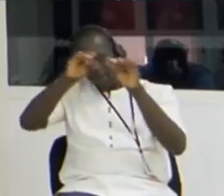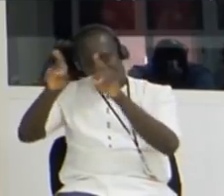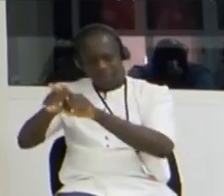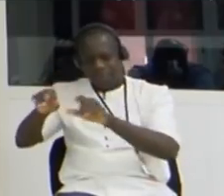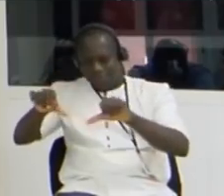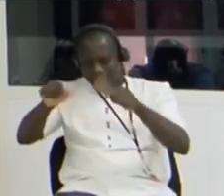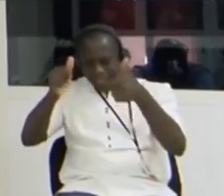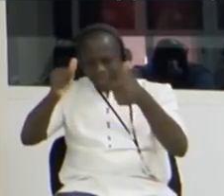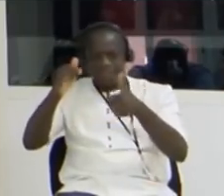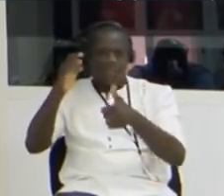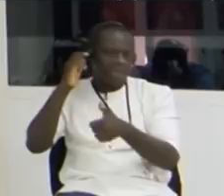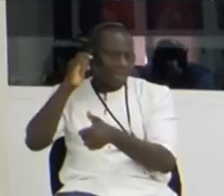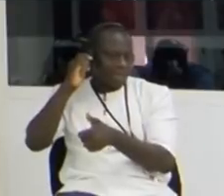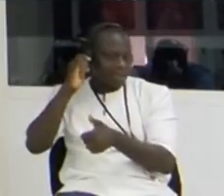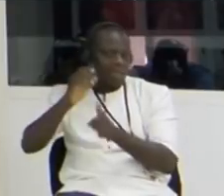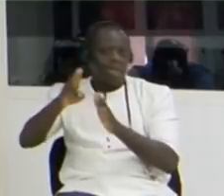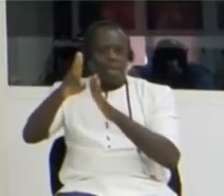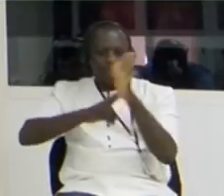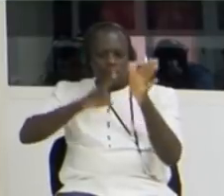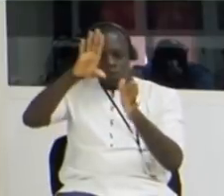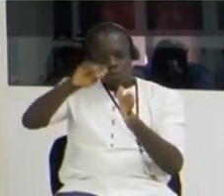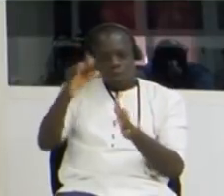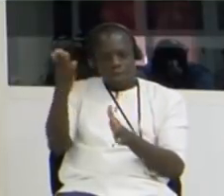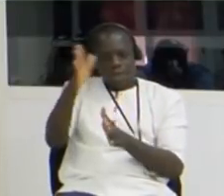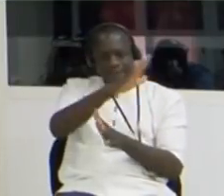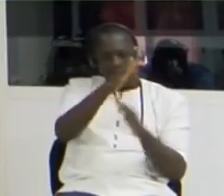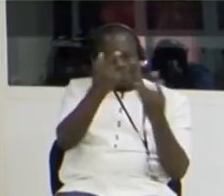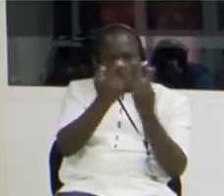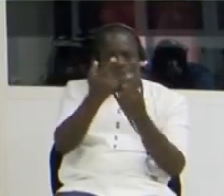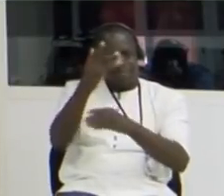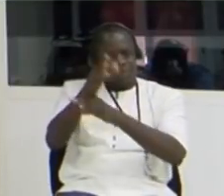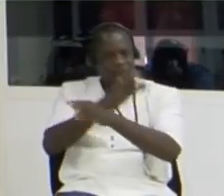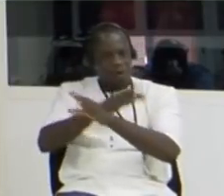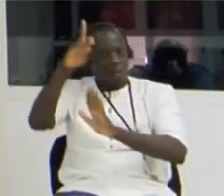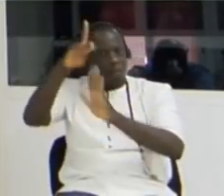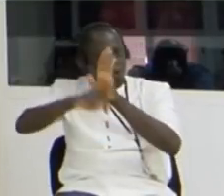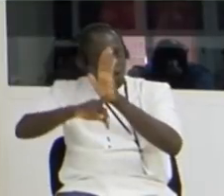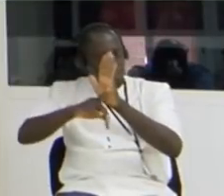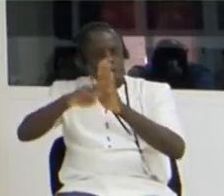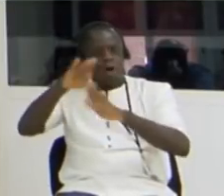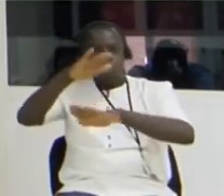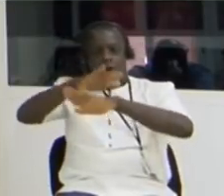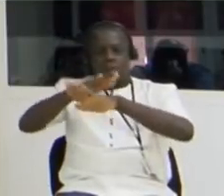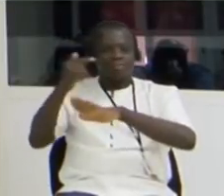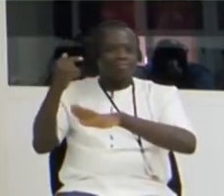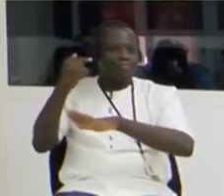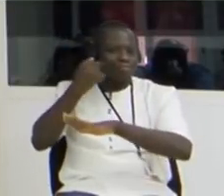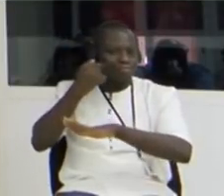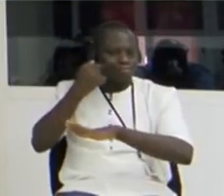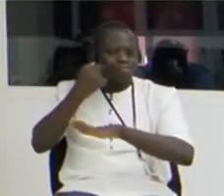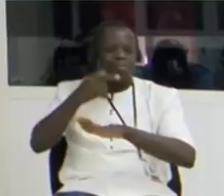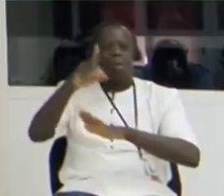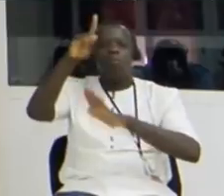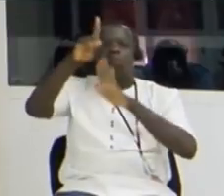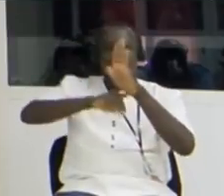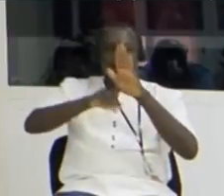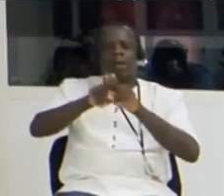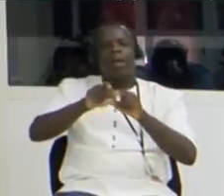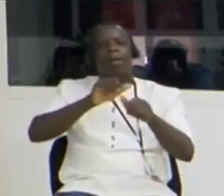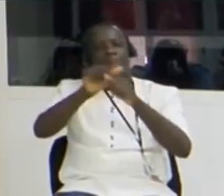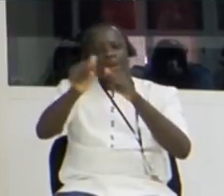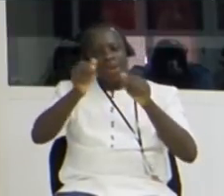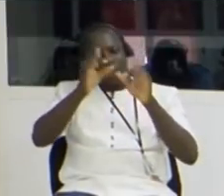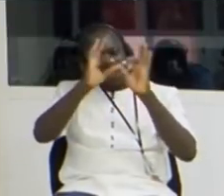anything before the event? Okay. And during the actual event, on the day of the event, just take us through the